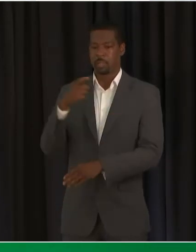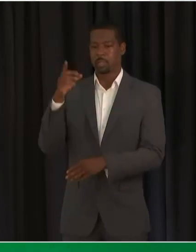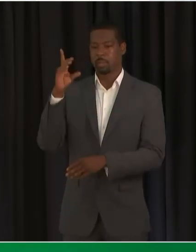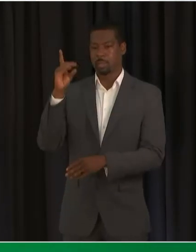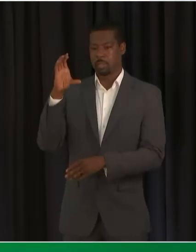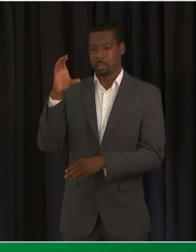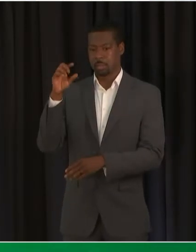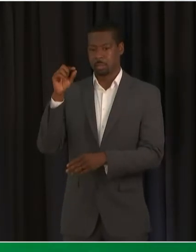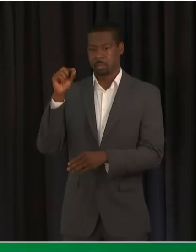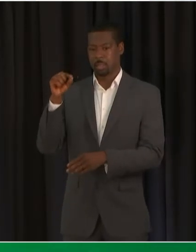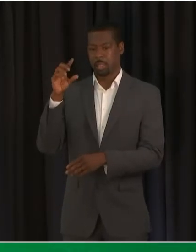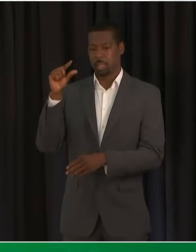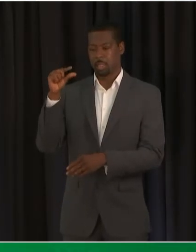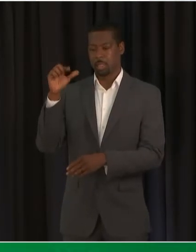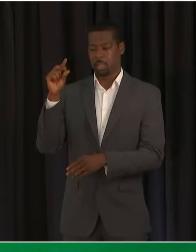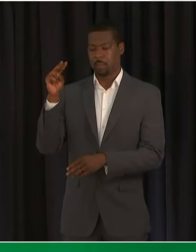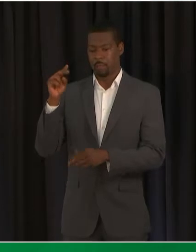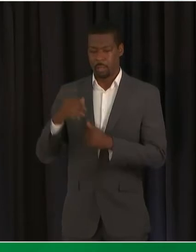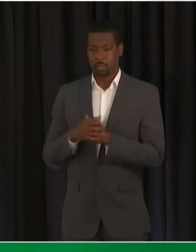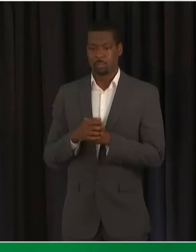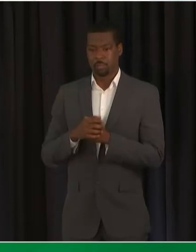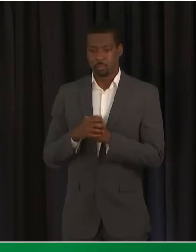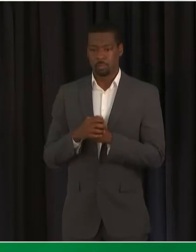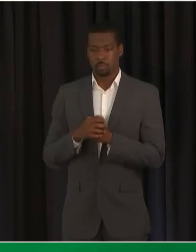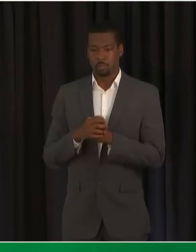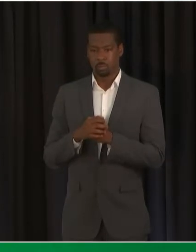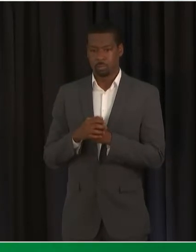vaccinate.dc.gov. We're also going to highlight for you